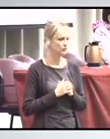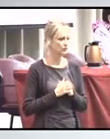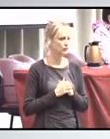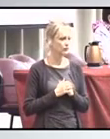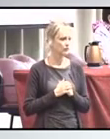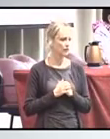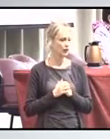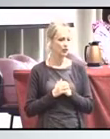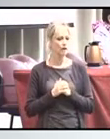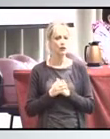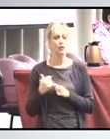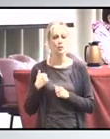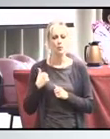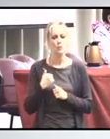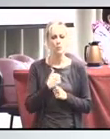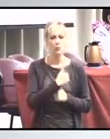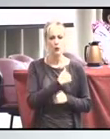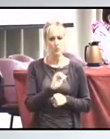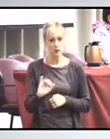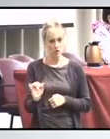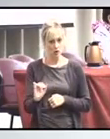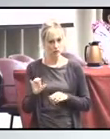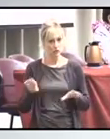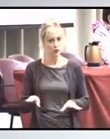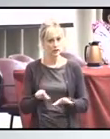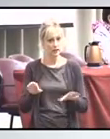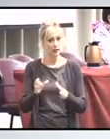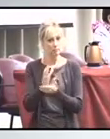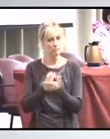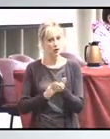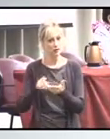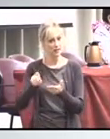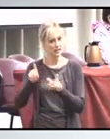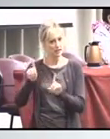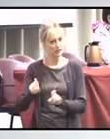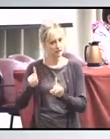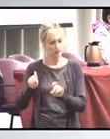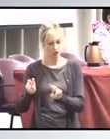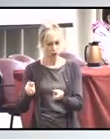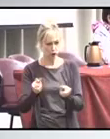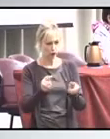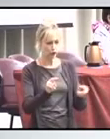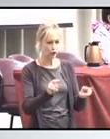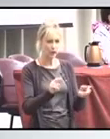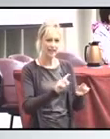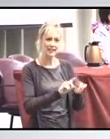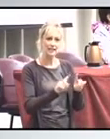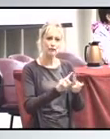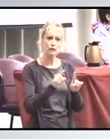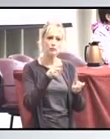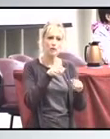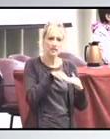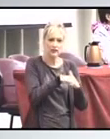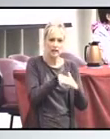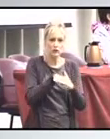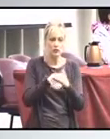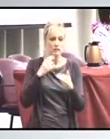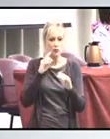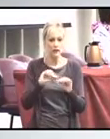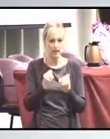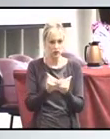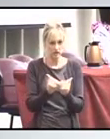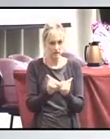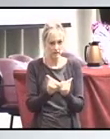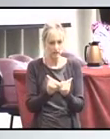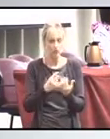What we also did as part of that needs assessment was we took a look at the different points of entry for our agency